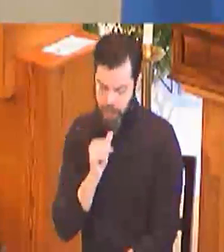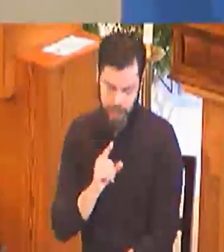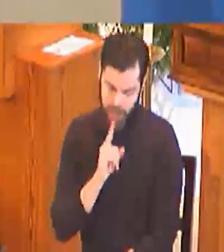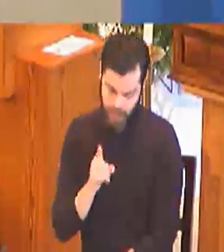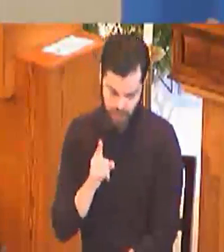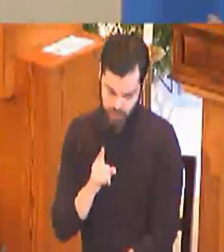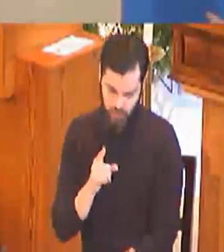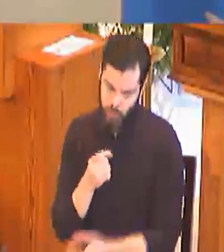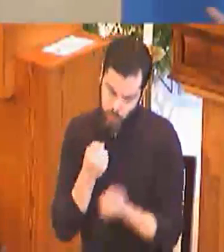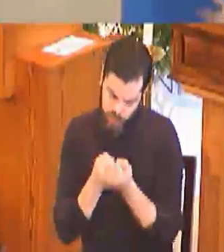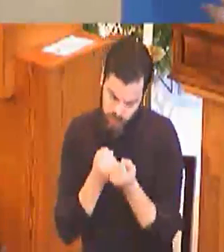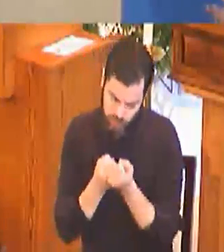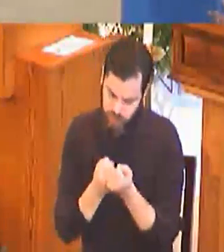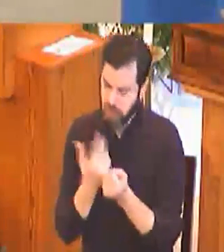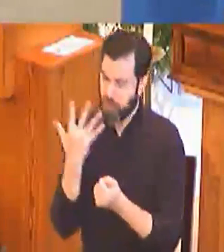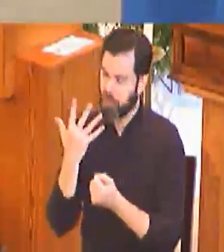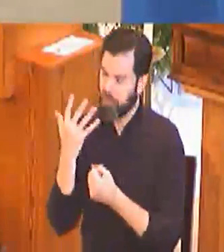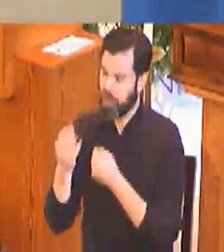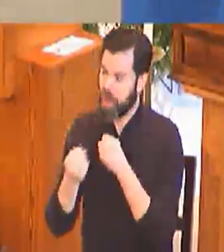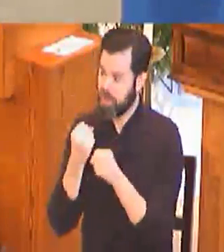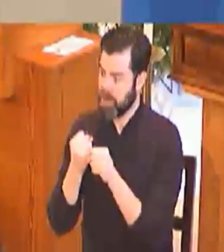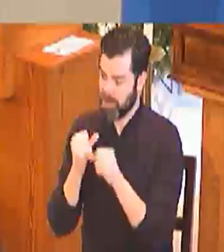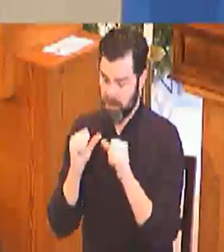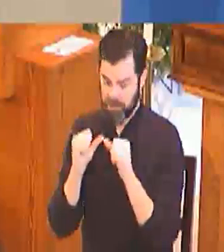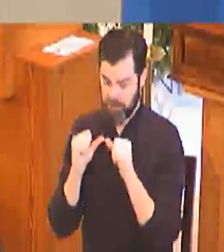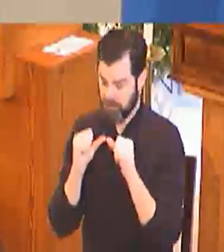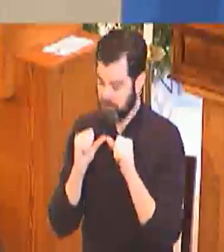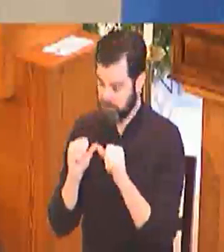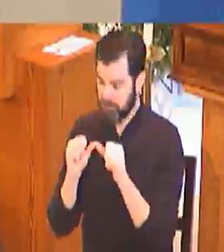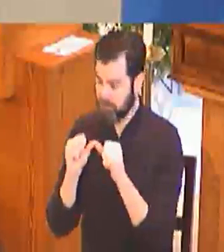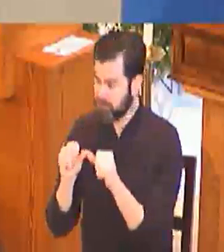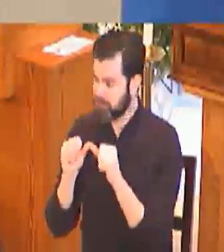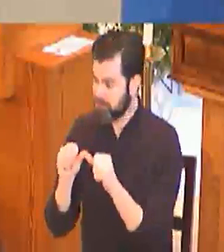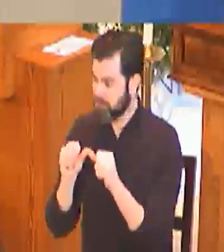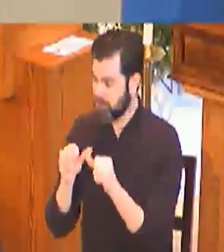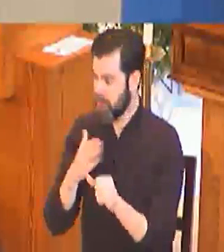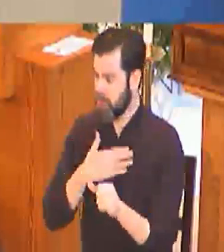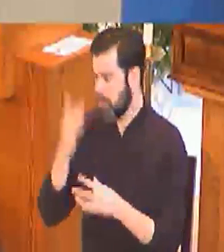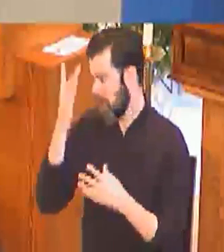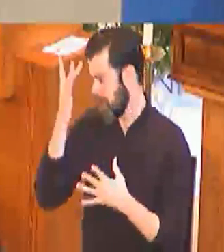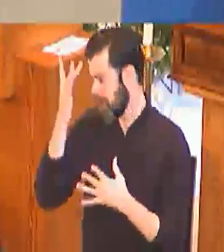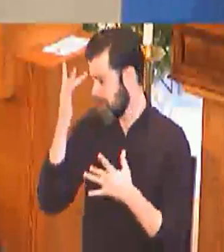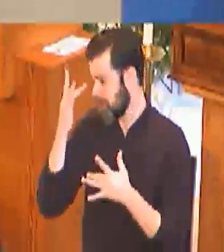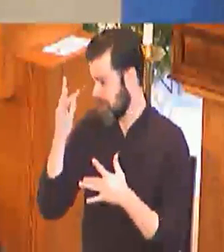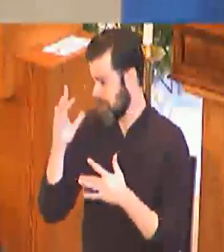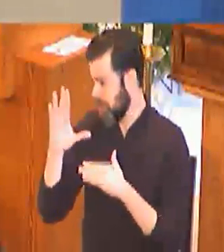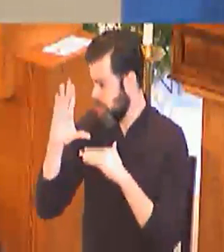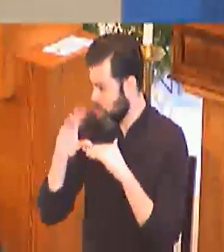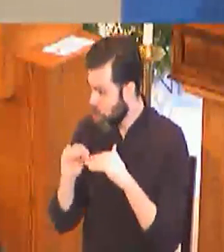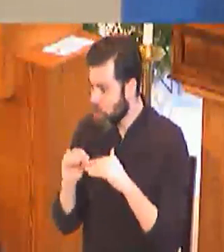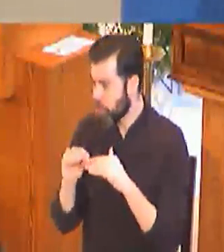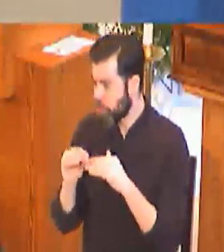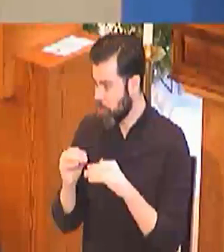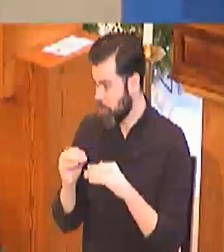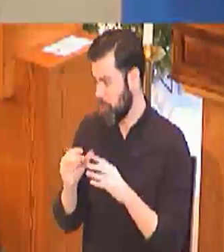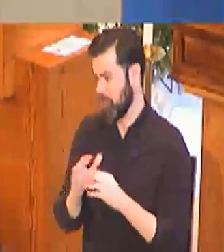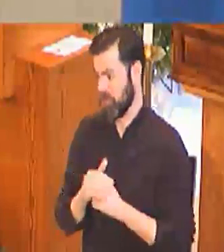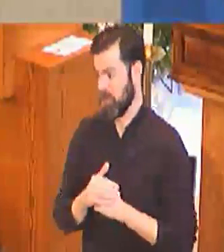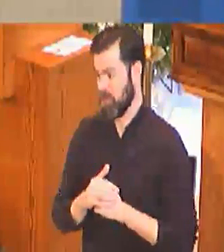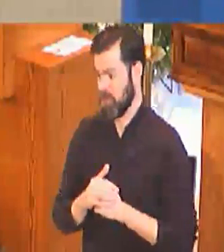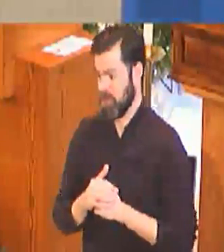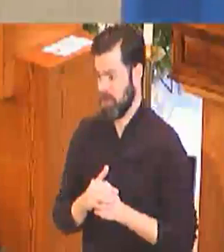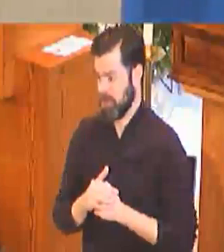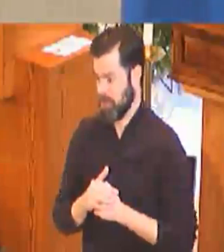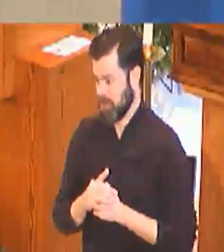And, you know, 5 years later, it's in complete remission. And I am living my dream. I am doing what I am called to